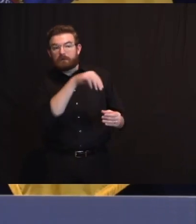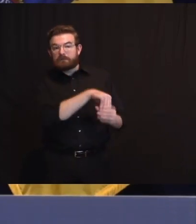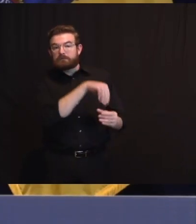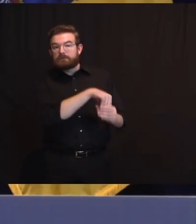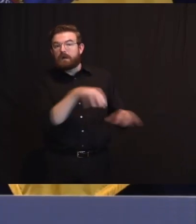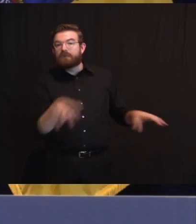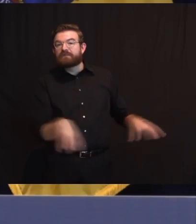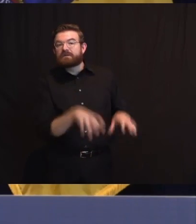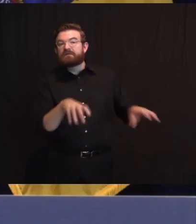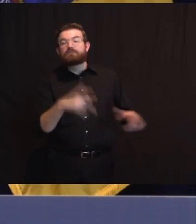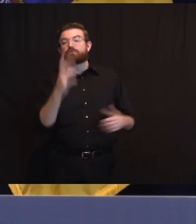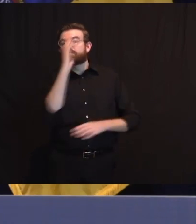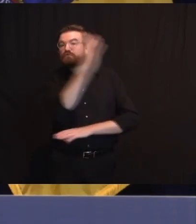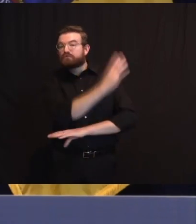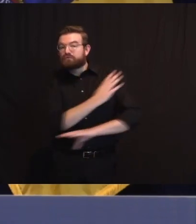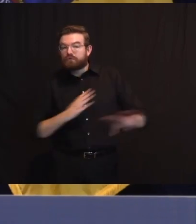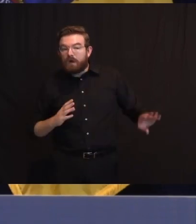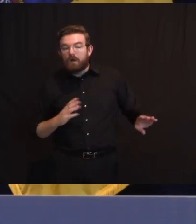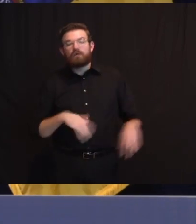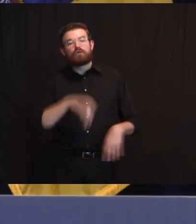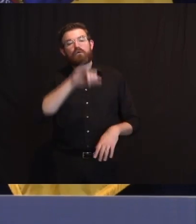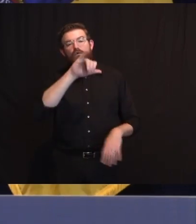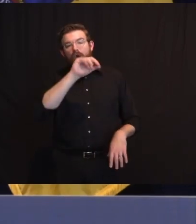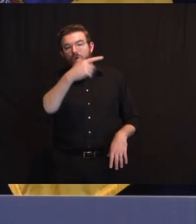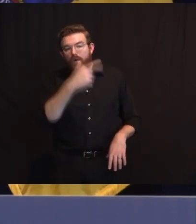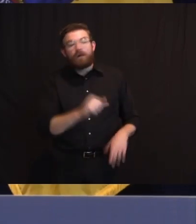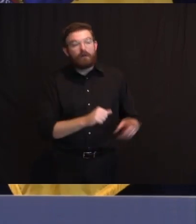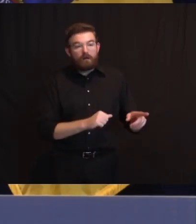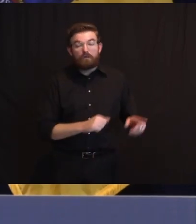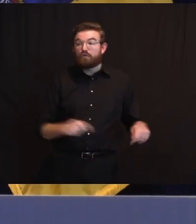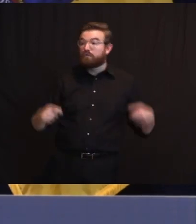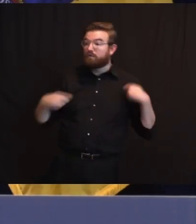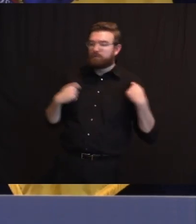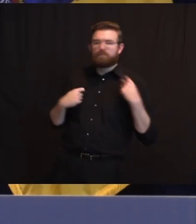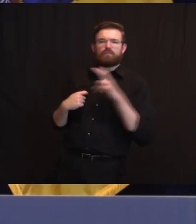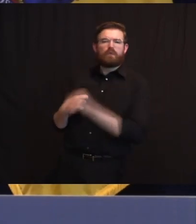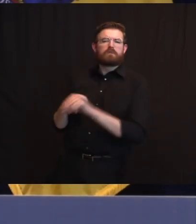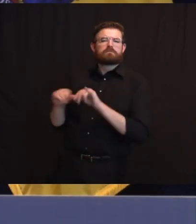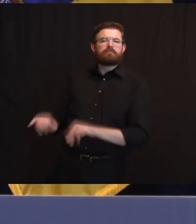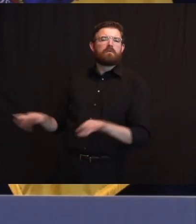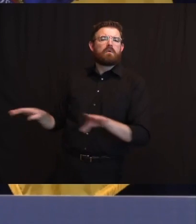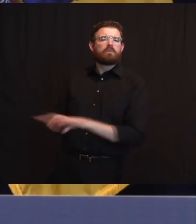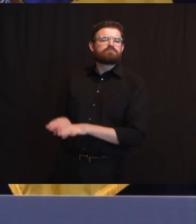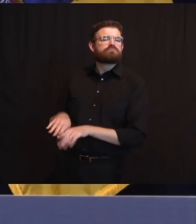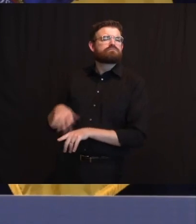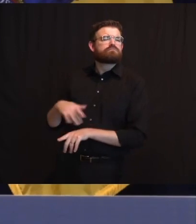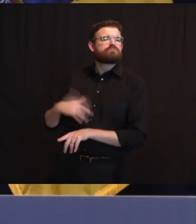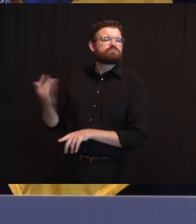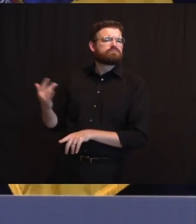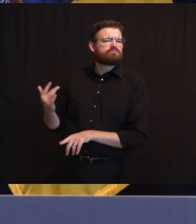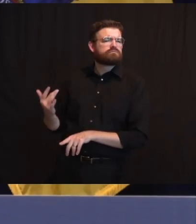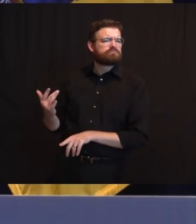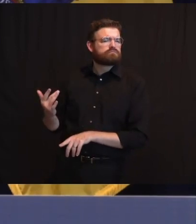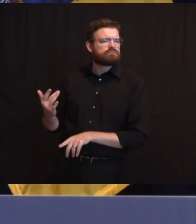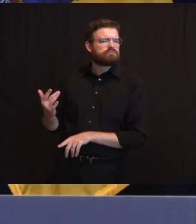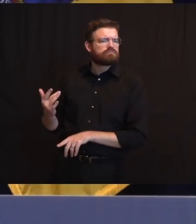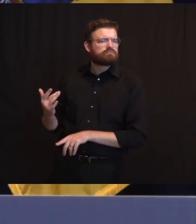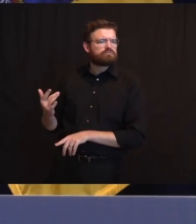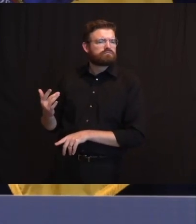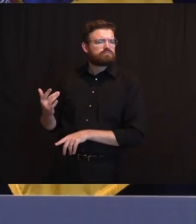and yoga, but not gyms, since those should be able to also adhere to social distancing, masking, and hygiene